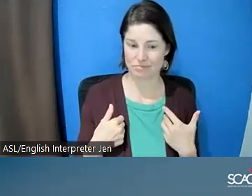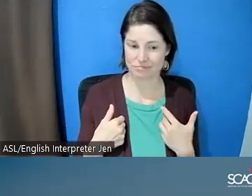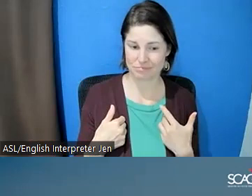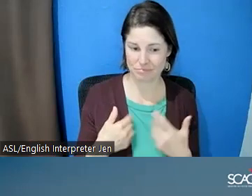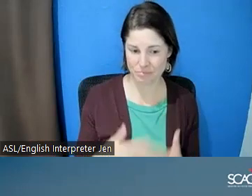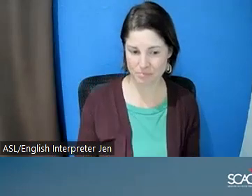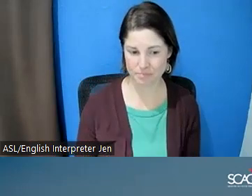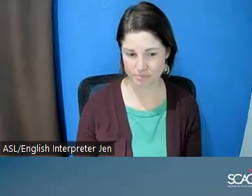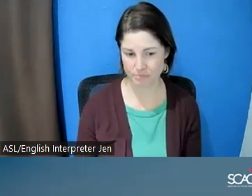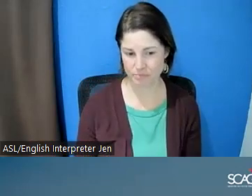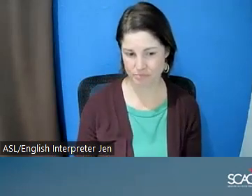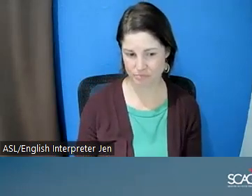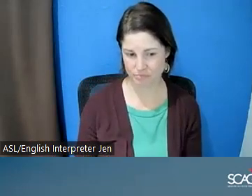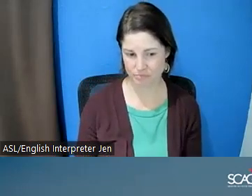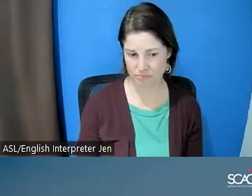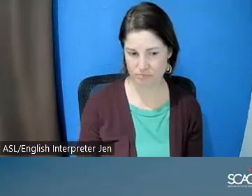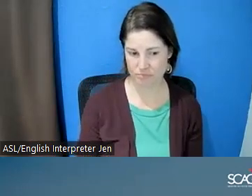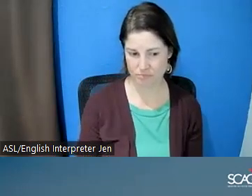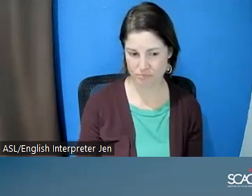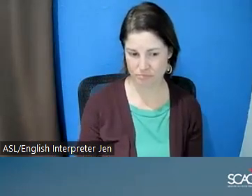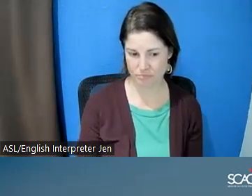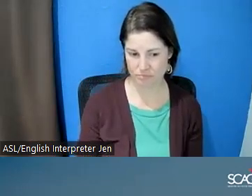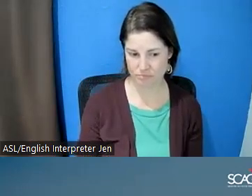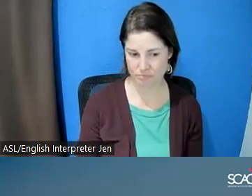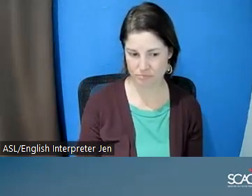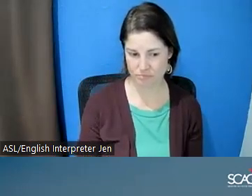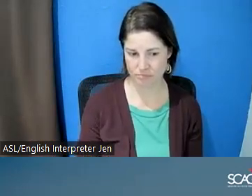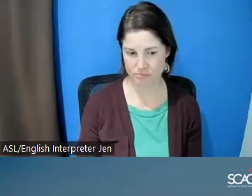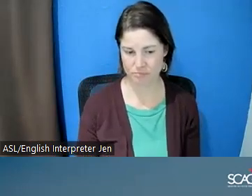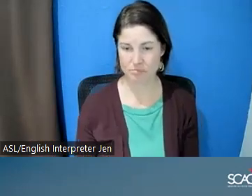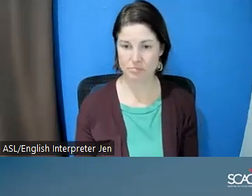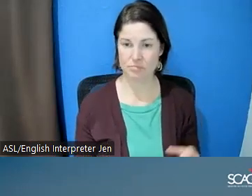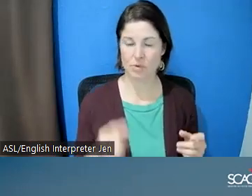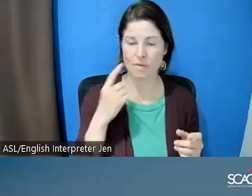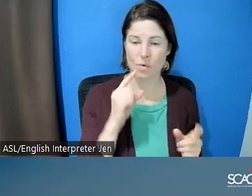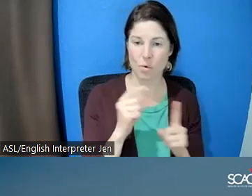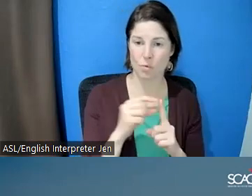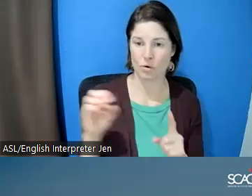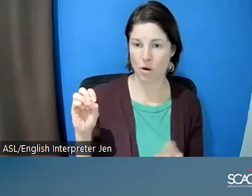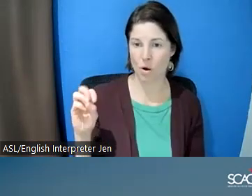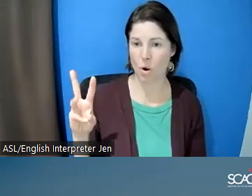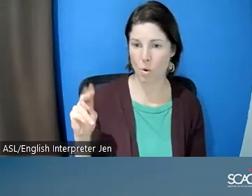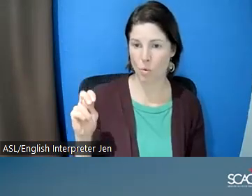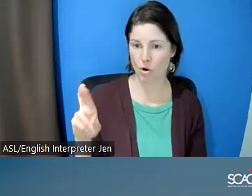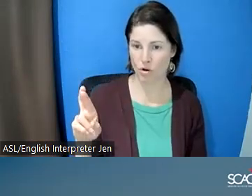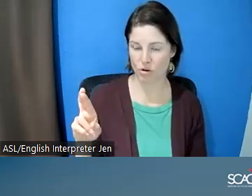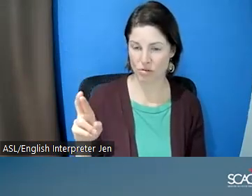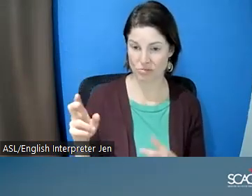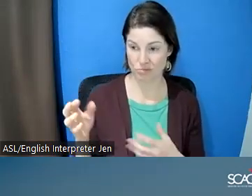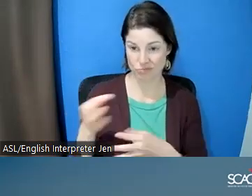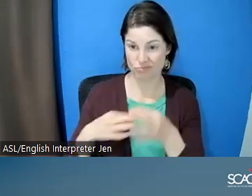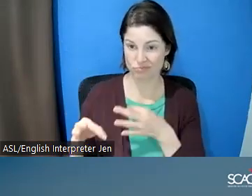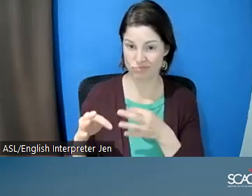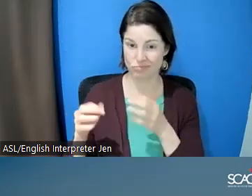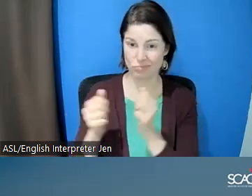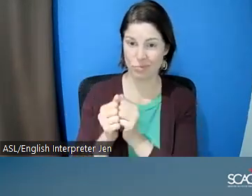owner with the founder? And following that, it asks what percentage of the